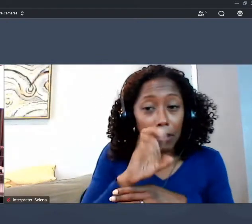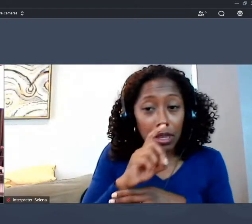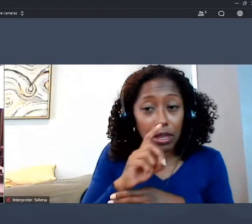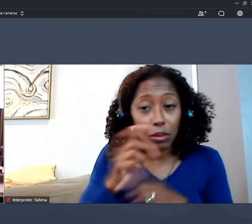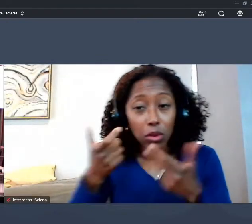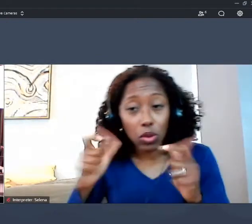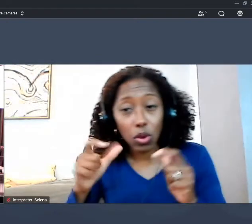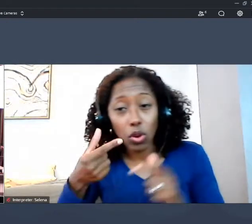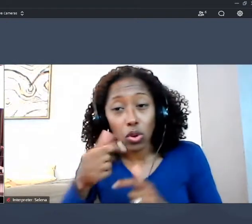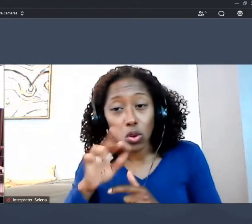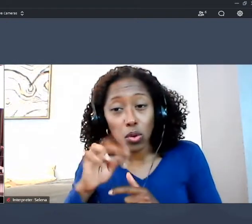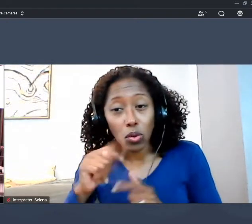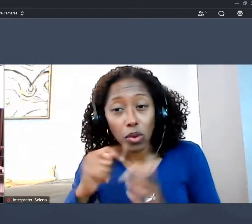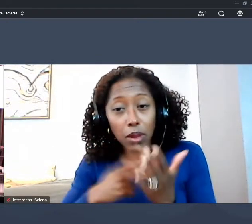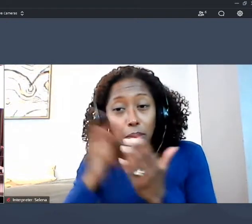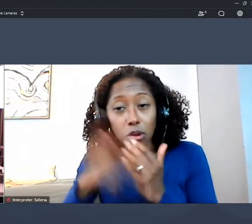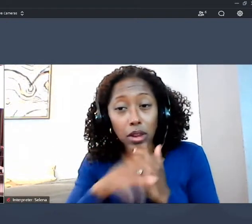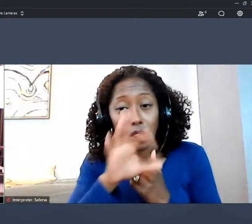the amount of